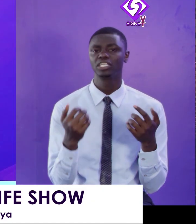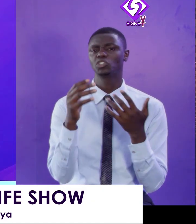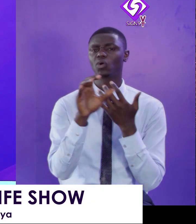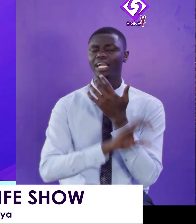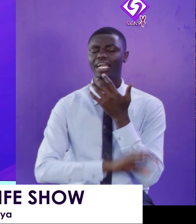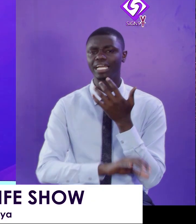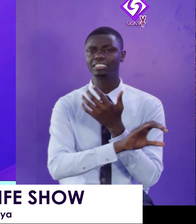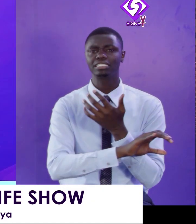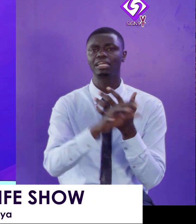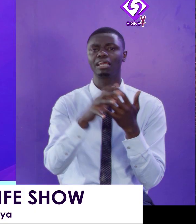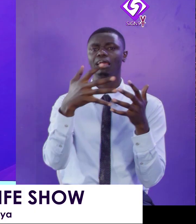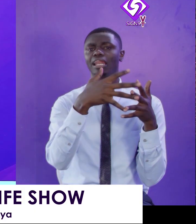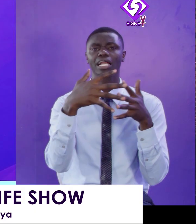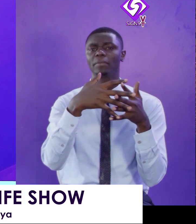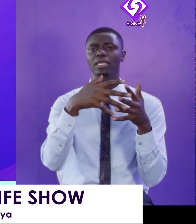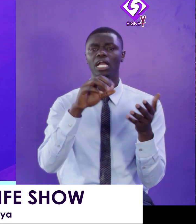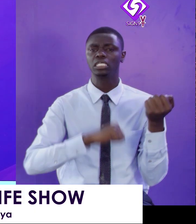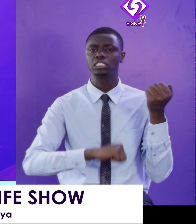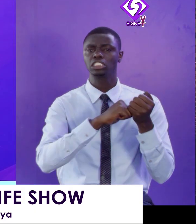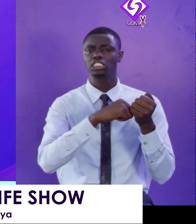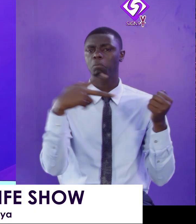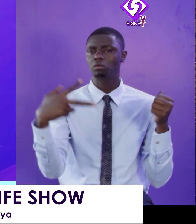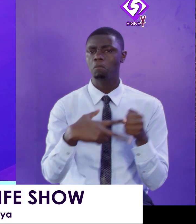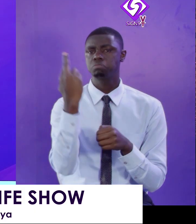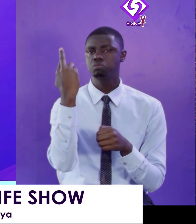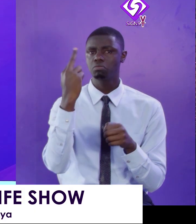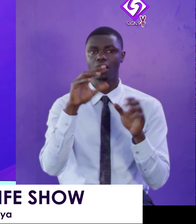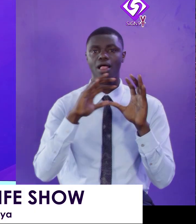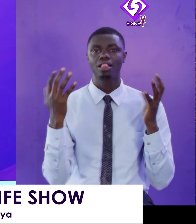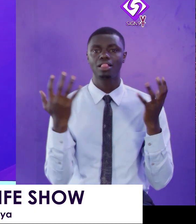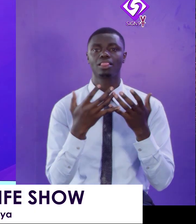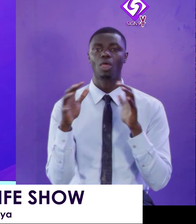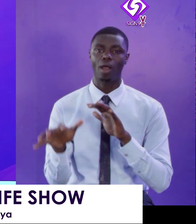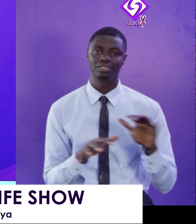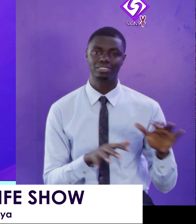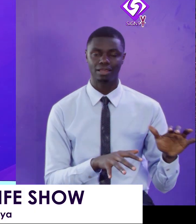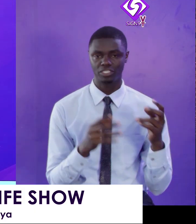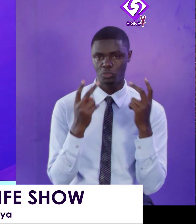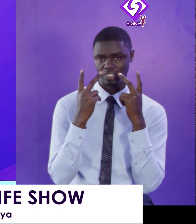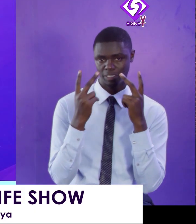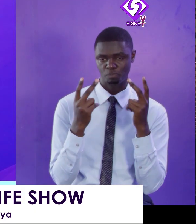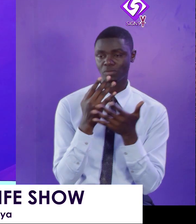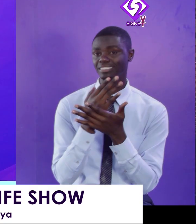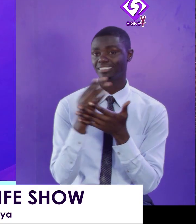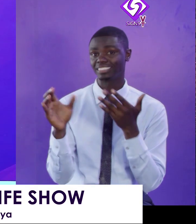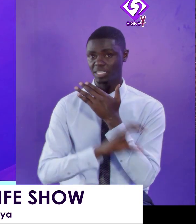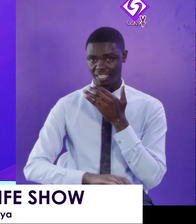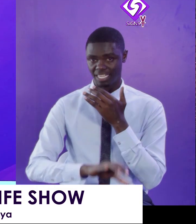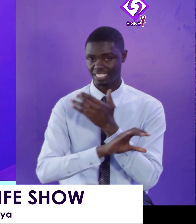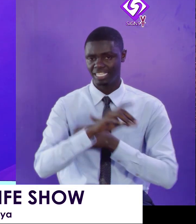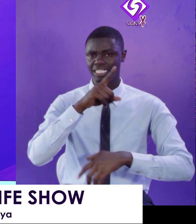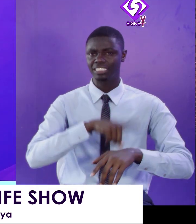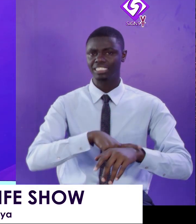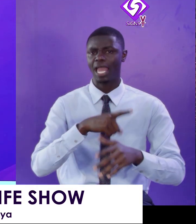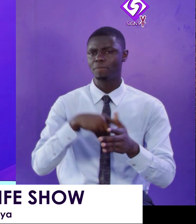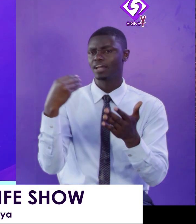America pull support out of the health sector, the world suffers. Some countries, when they pull out